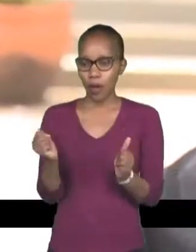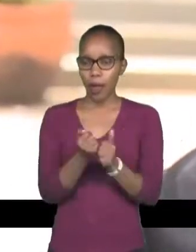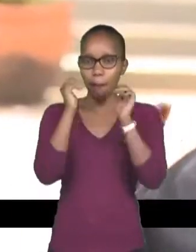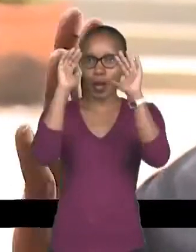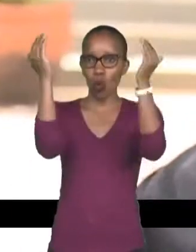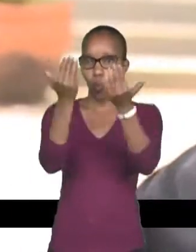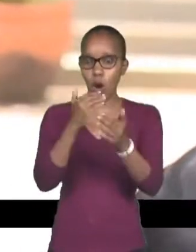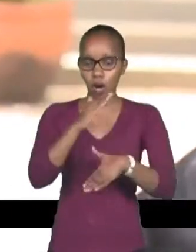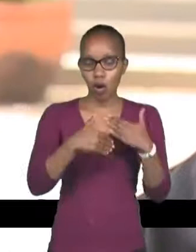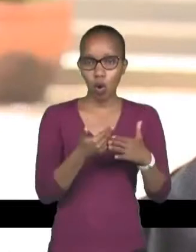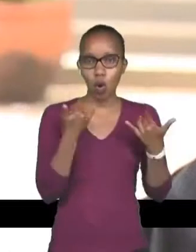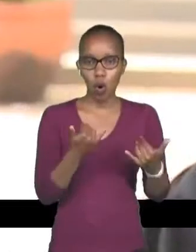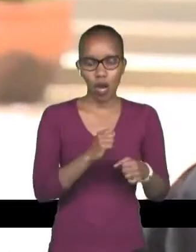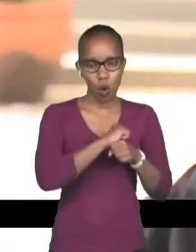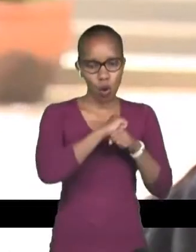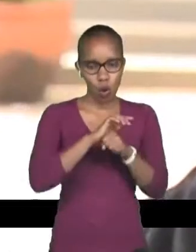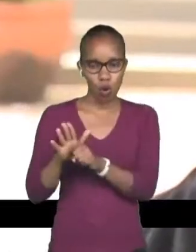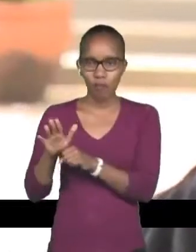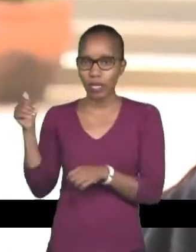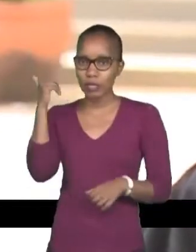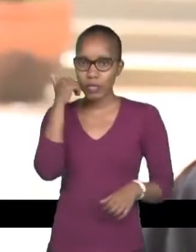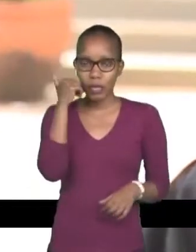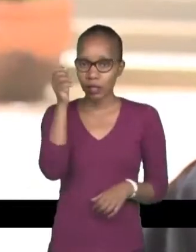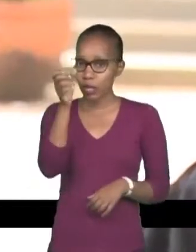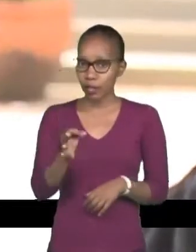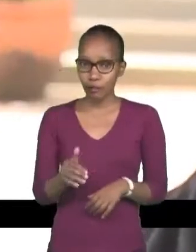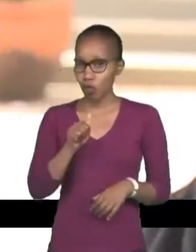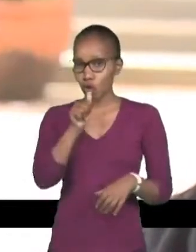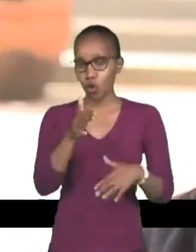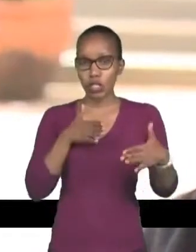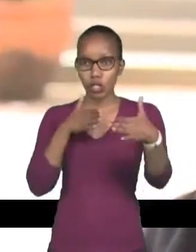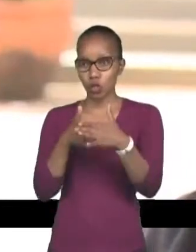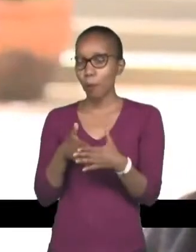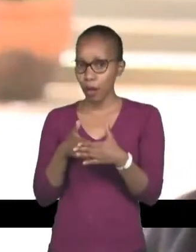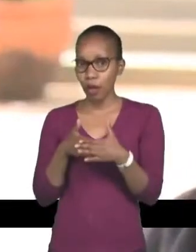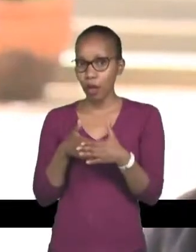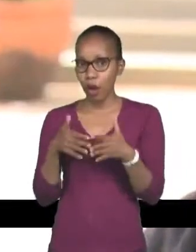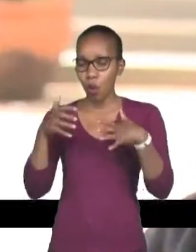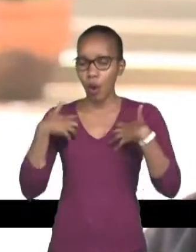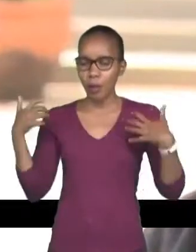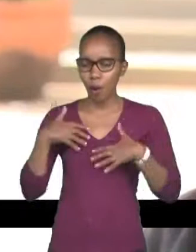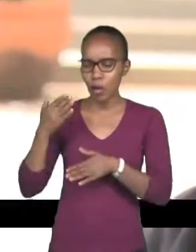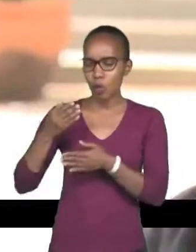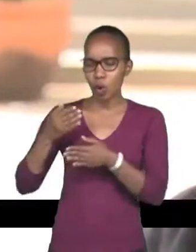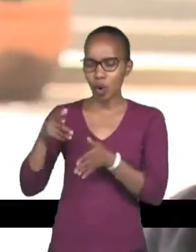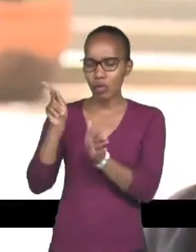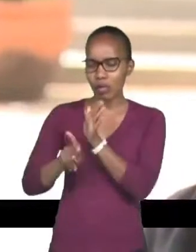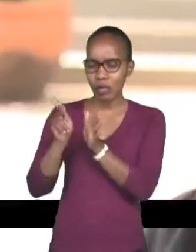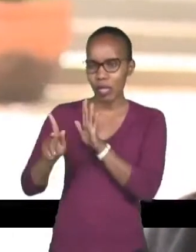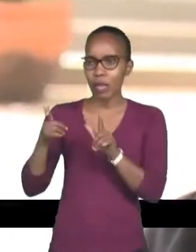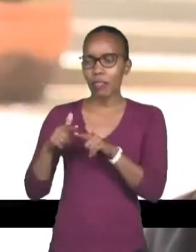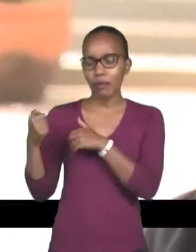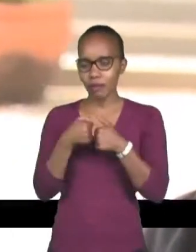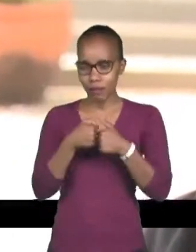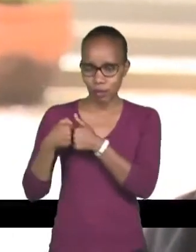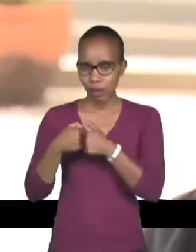now, coronavirus outbreak, if we don't stop wildlife trade, then I think we'll continue to face some of these